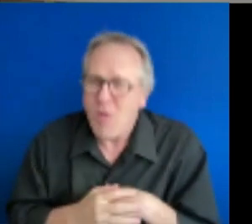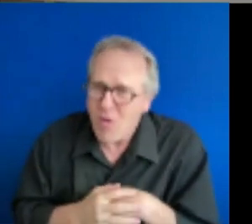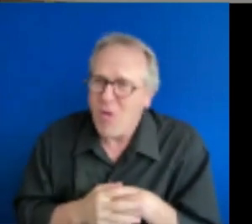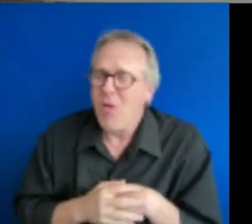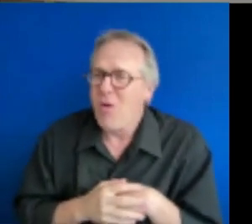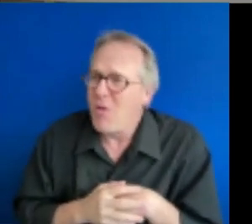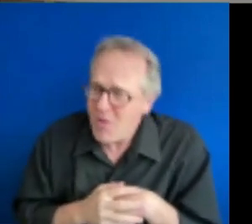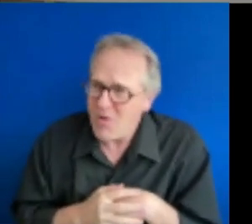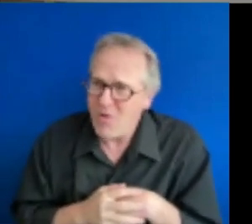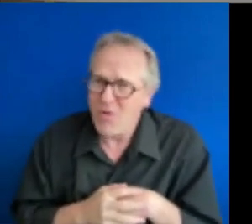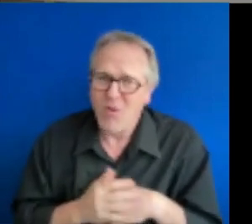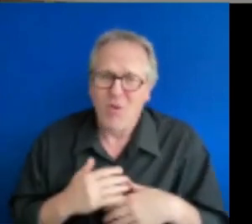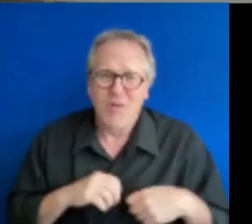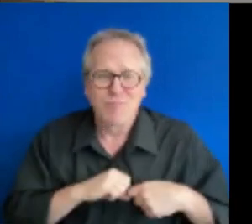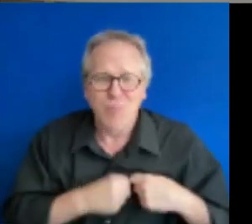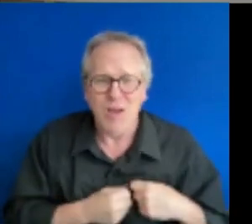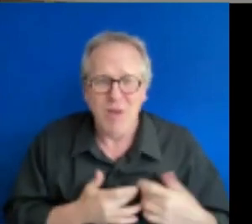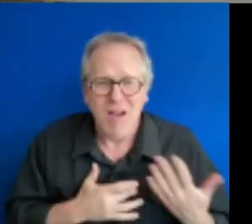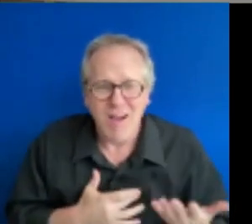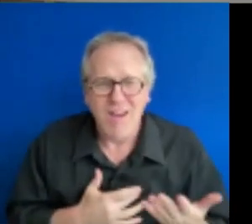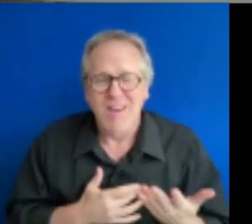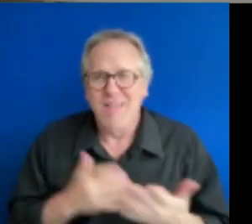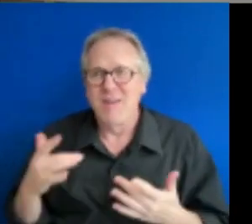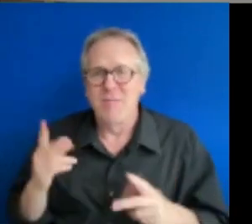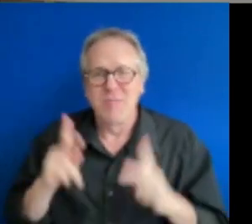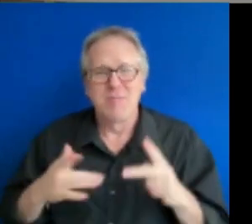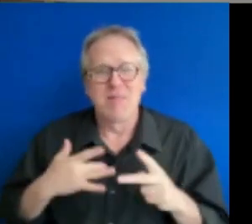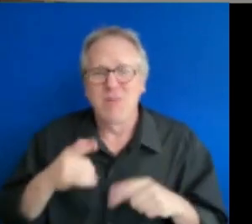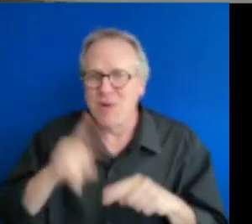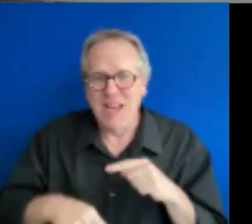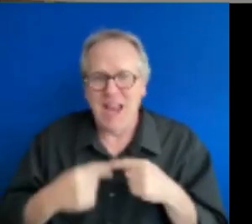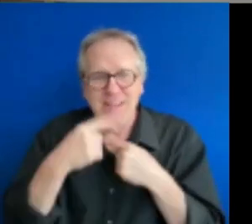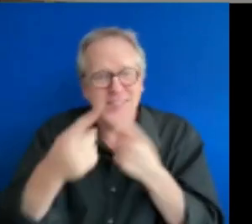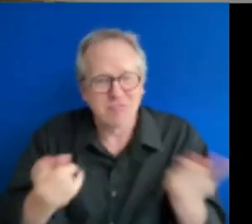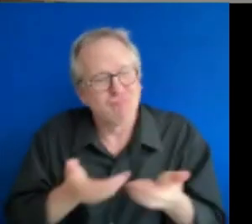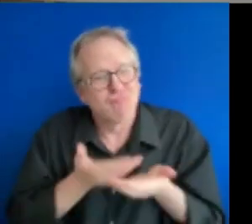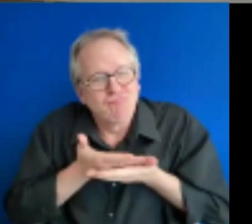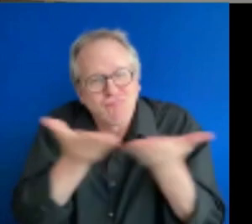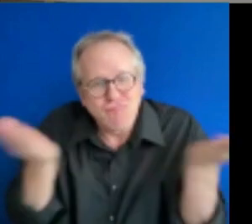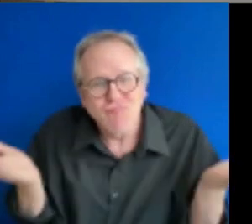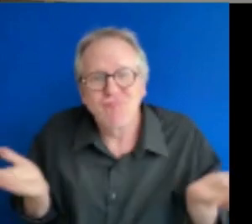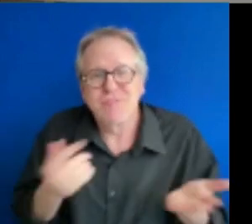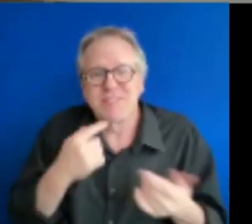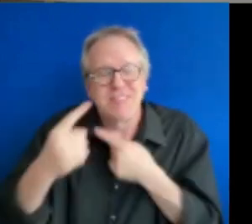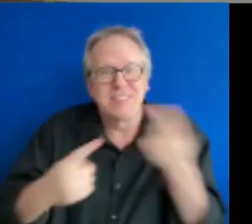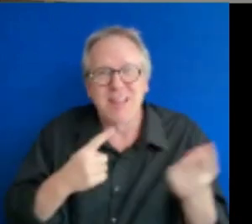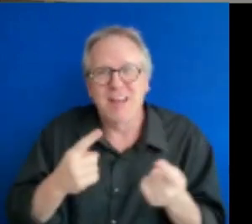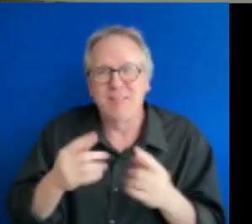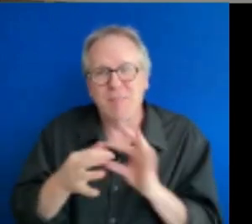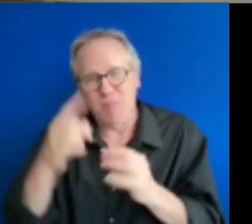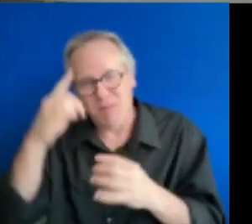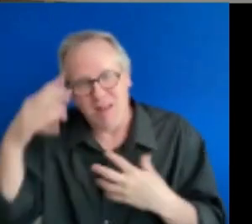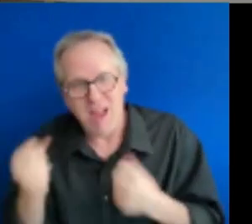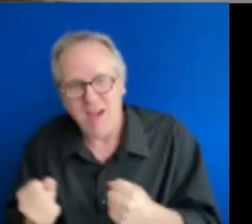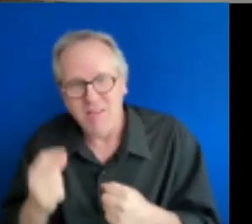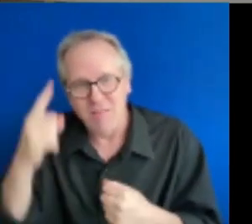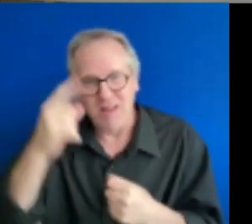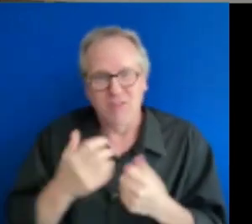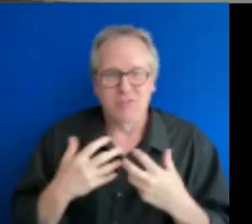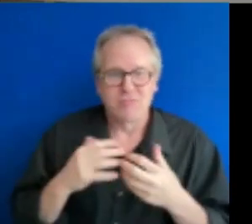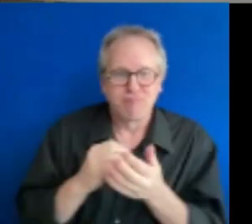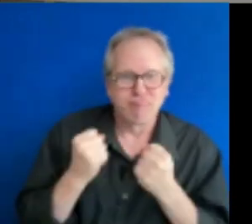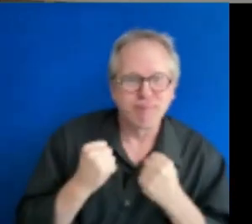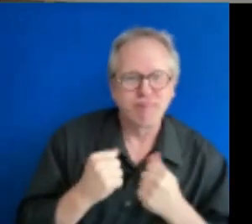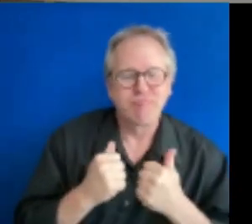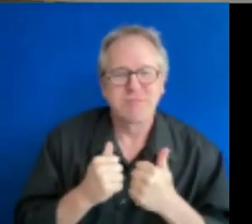heart to know that people feel like we can't talk about mental health and mental hygiene in ways that are productive